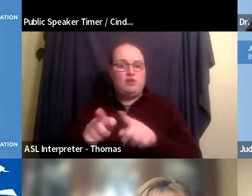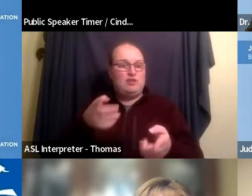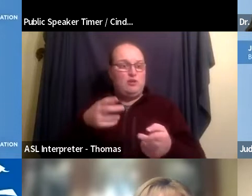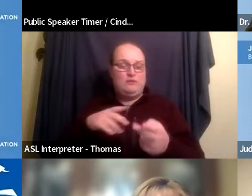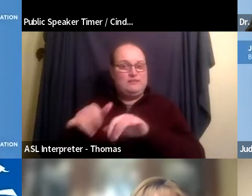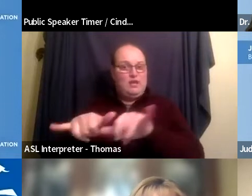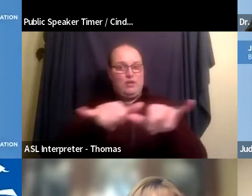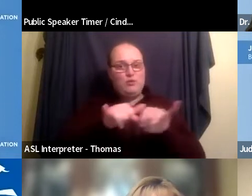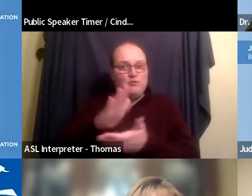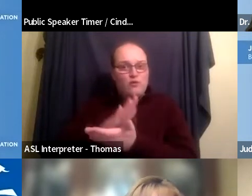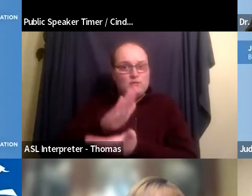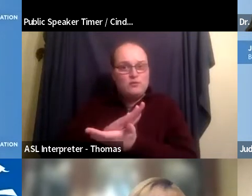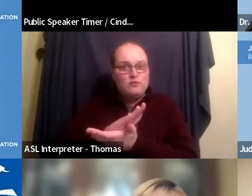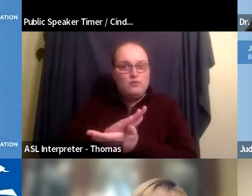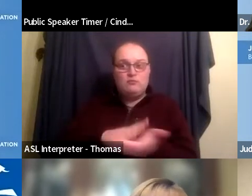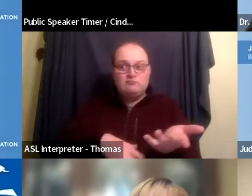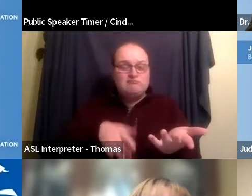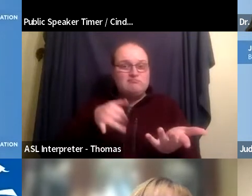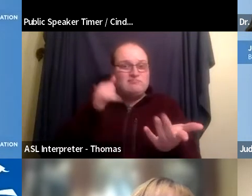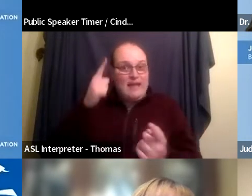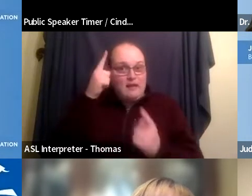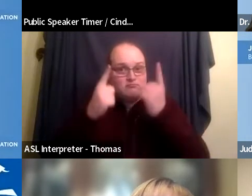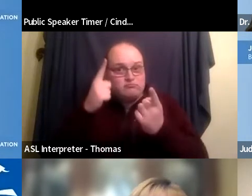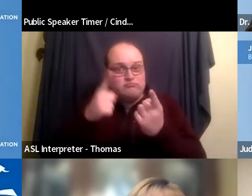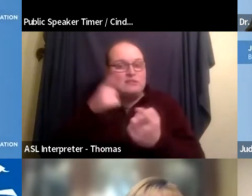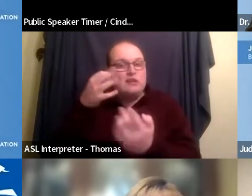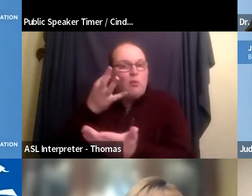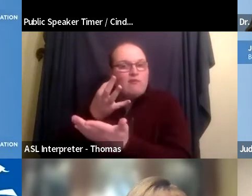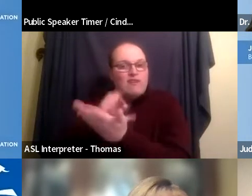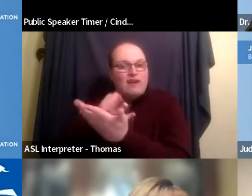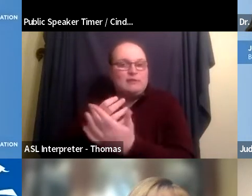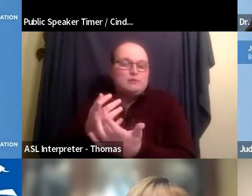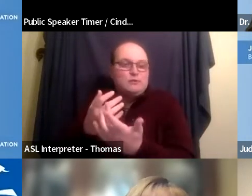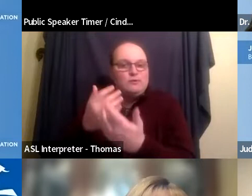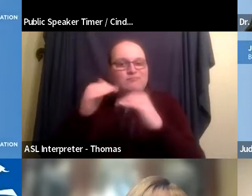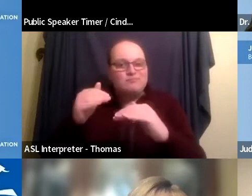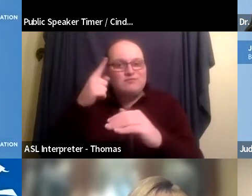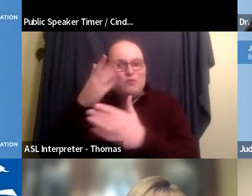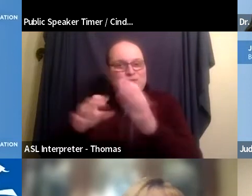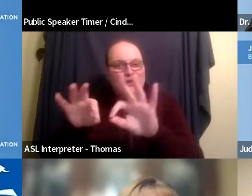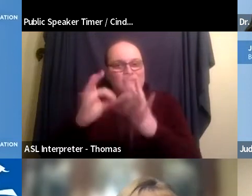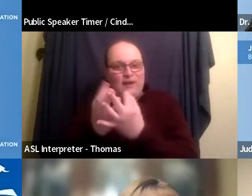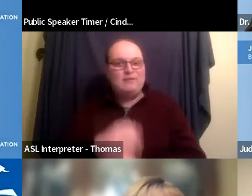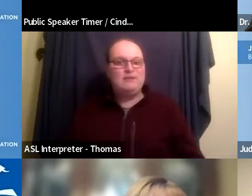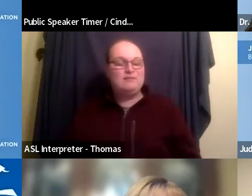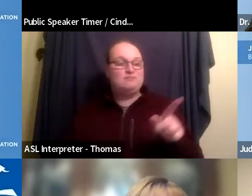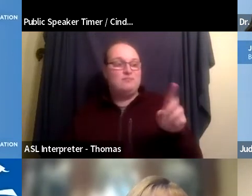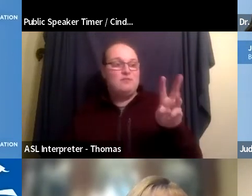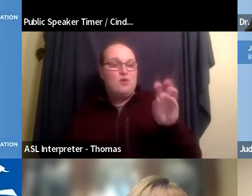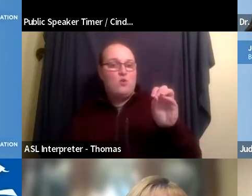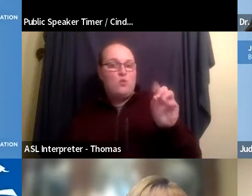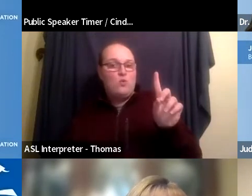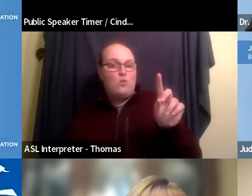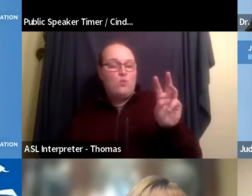Was that taken into consideration? Because that presents a financial hardship for some of our families. Woodmore, their kindergarten